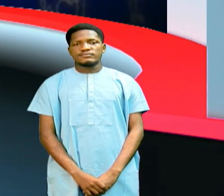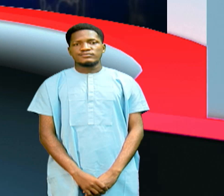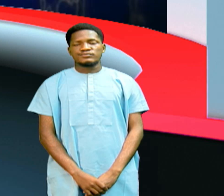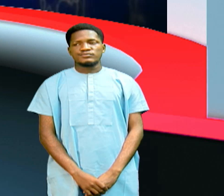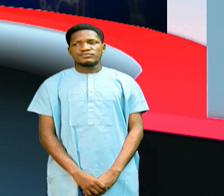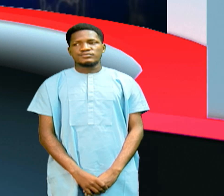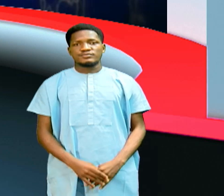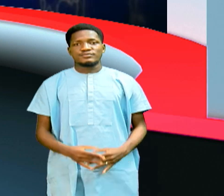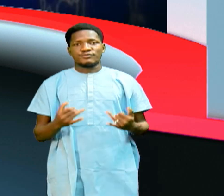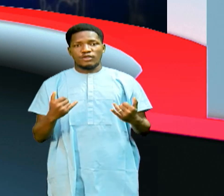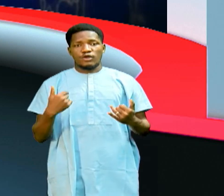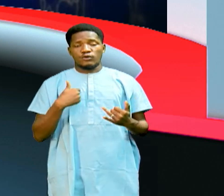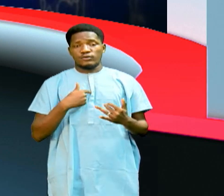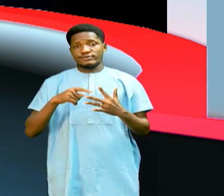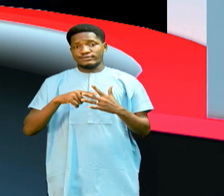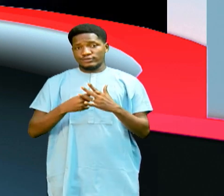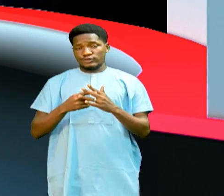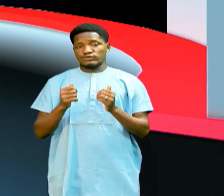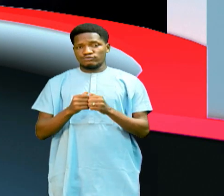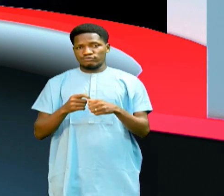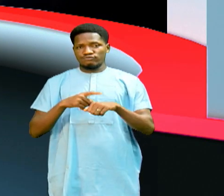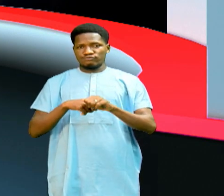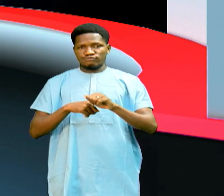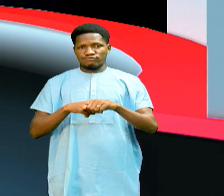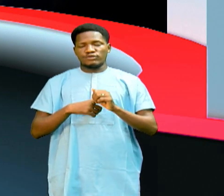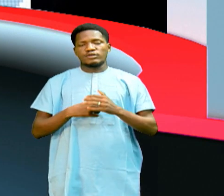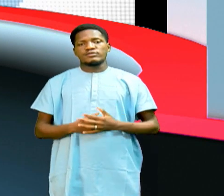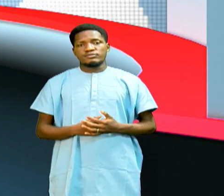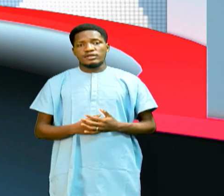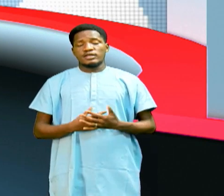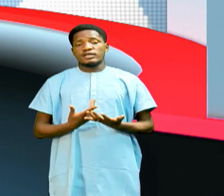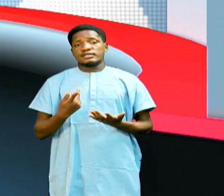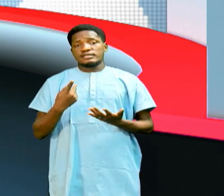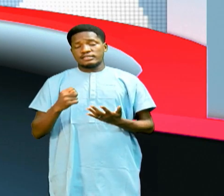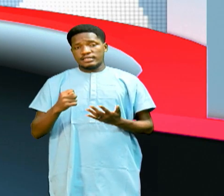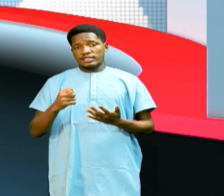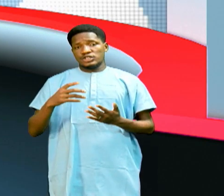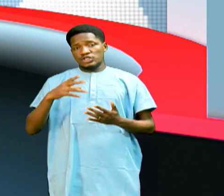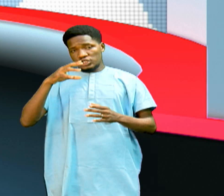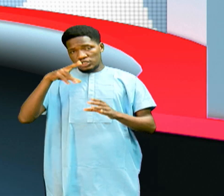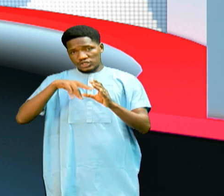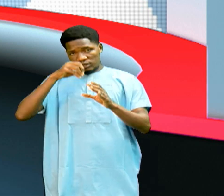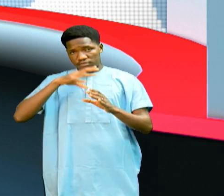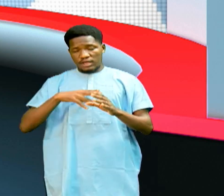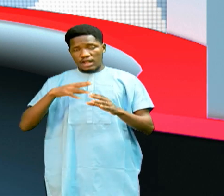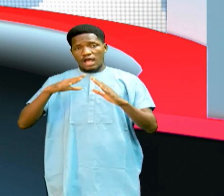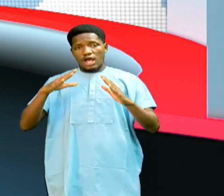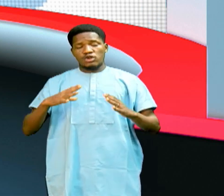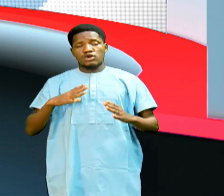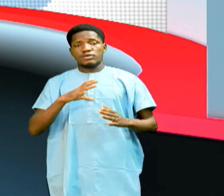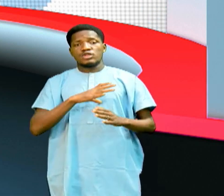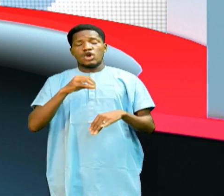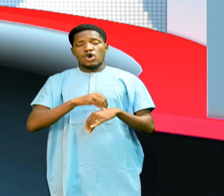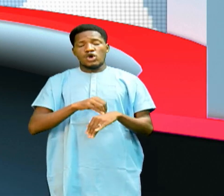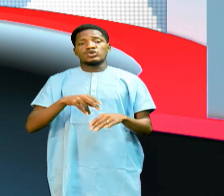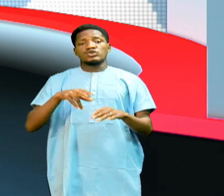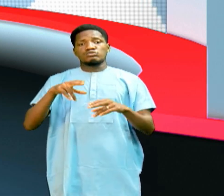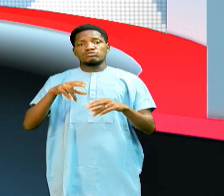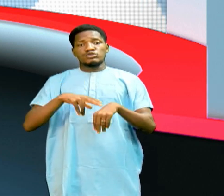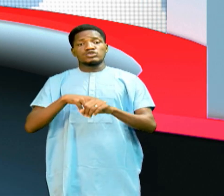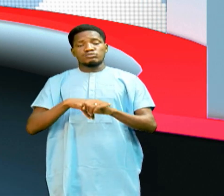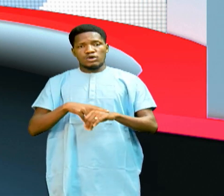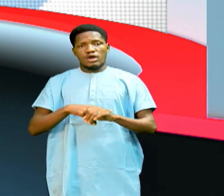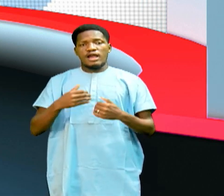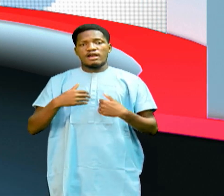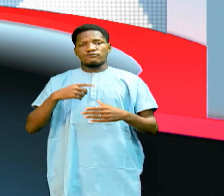And we begin with sports. Chairman House Committee on Sports Kabiru Madu has condemned the ill treatment of the Super Eagles in